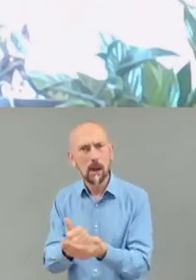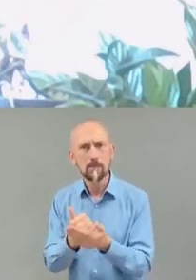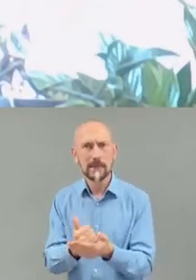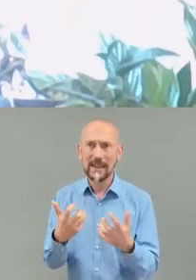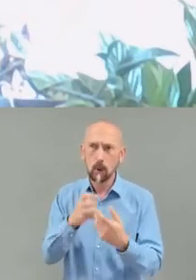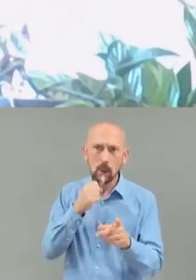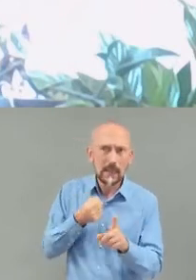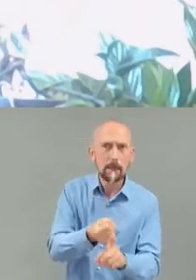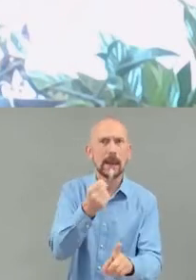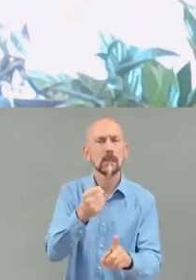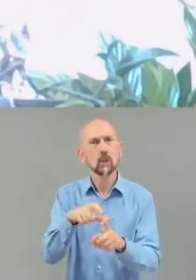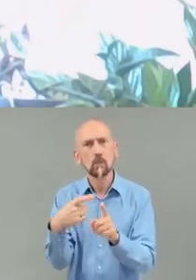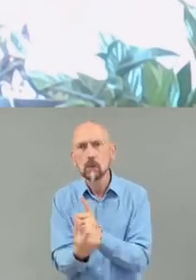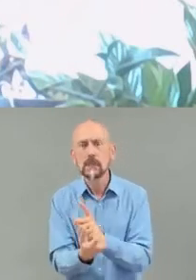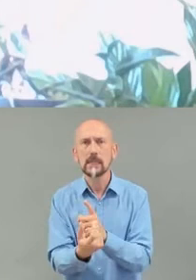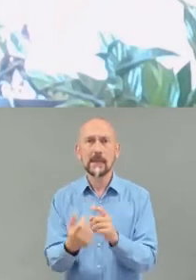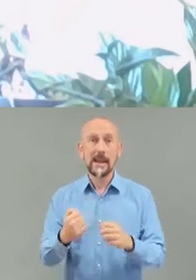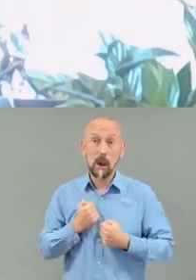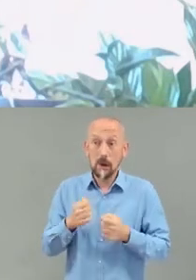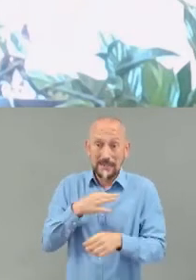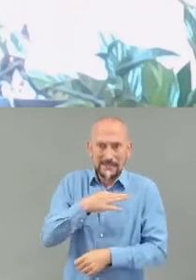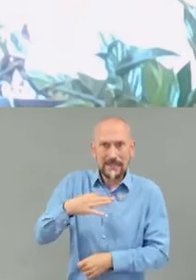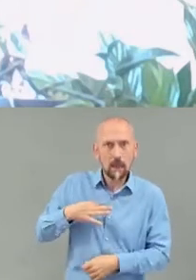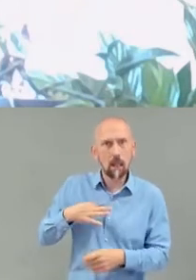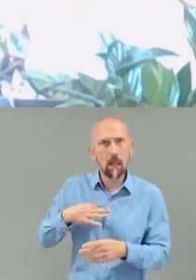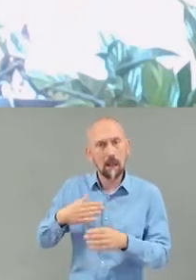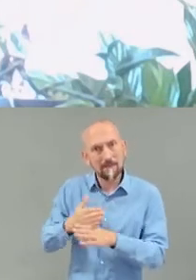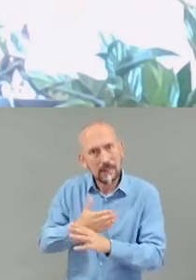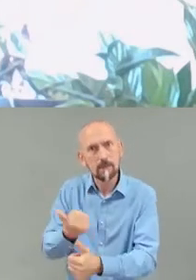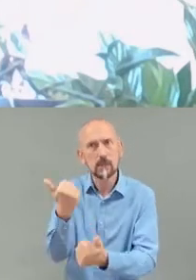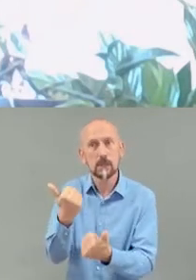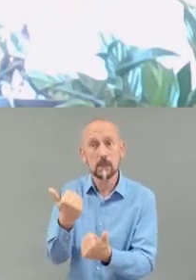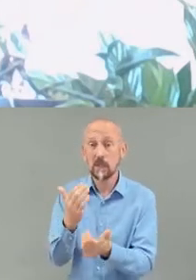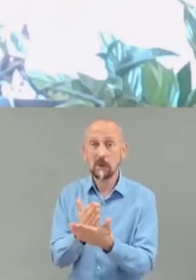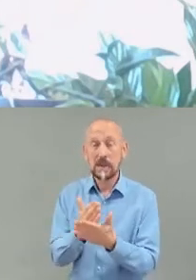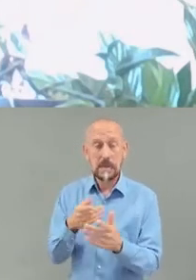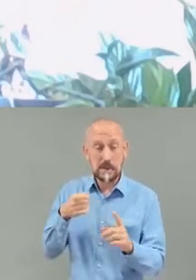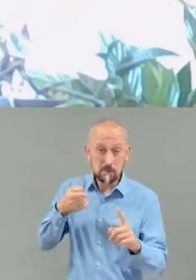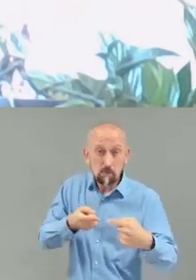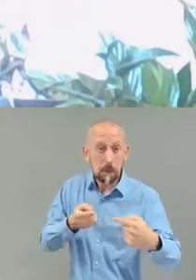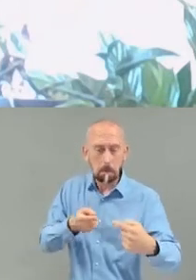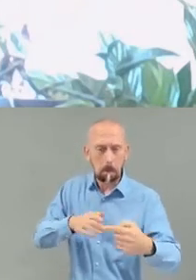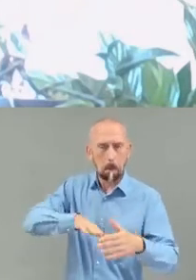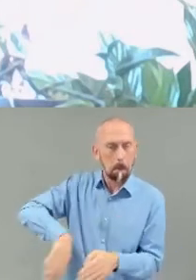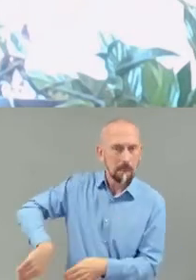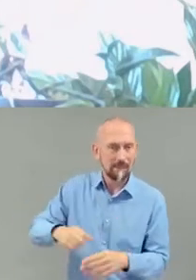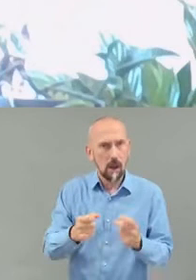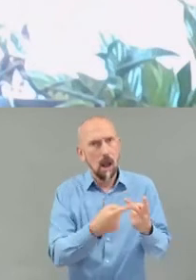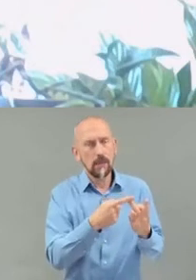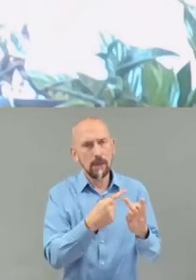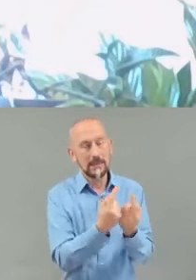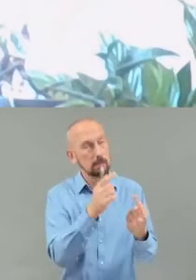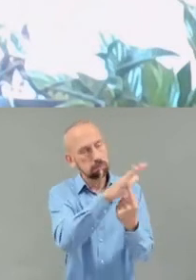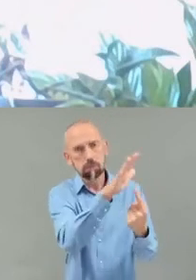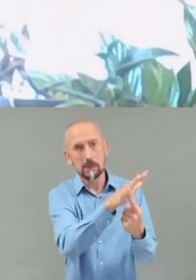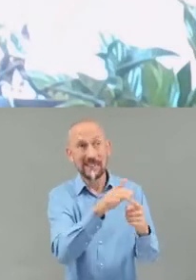professional and clinical effectiveness has been subsumed under other pressing priorities, such as fighting for the need